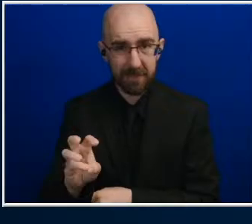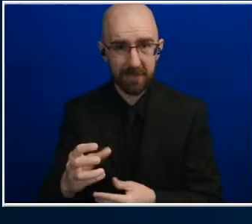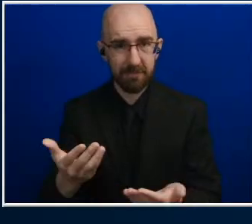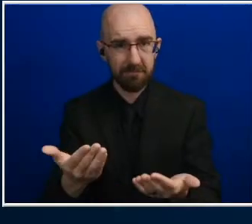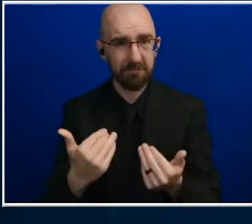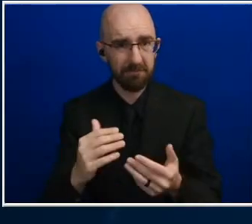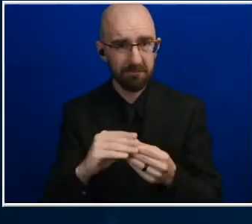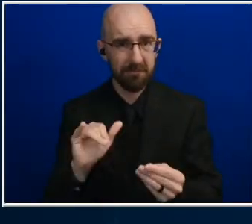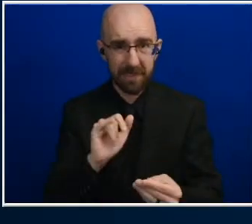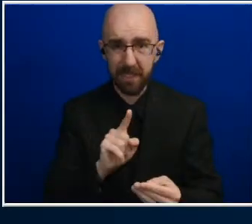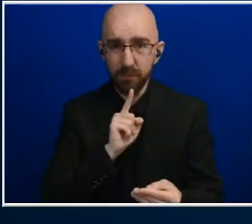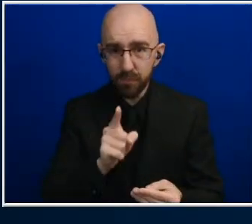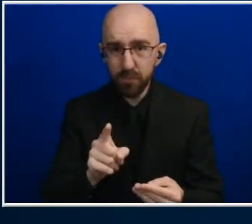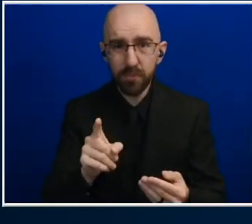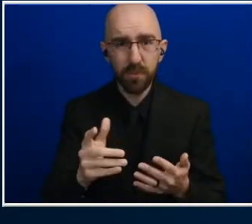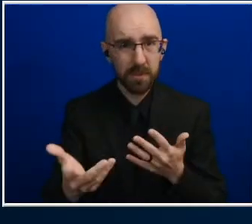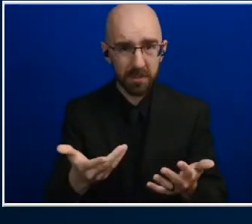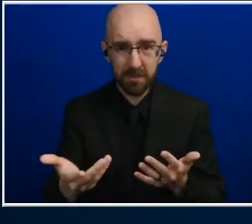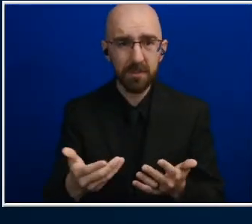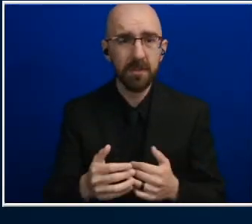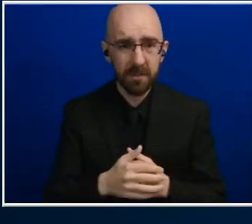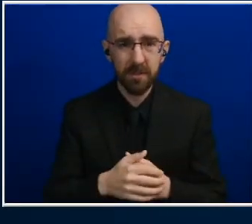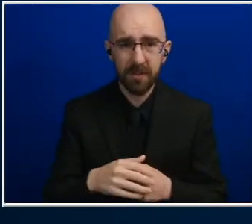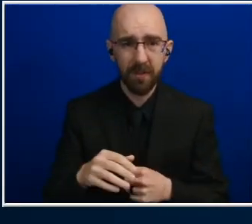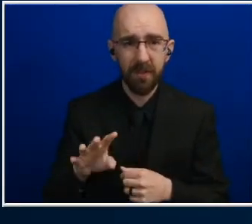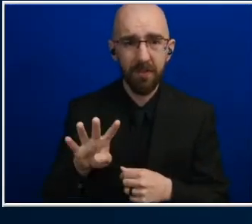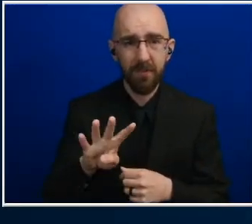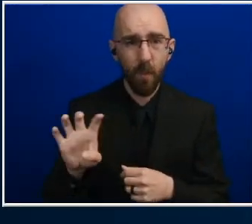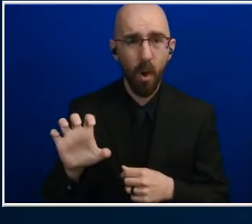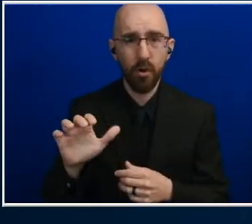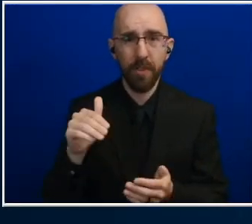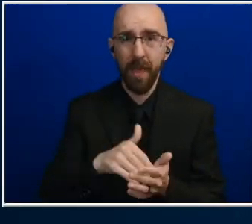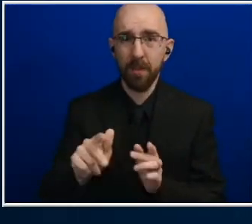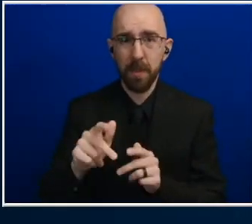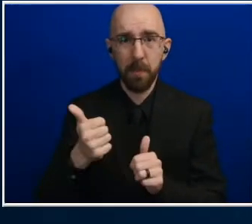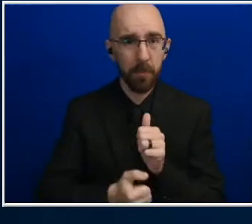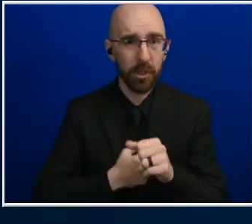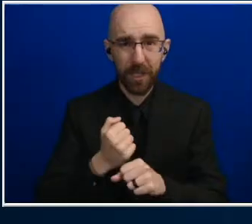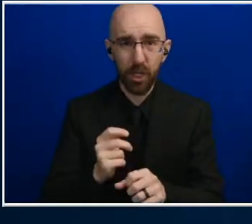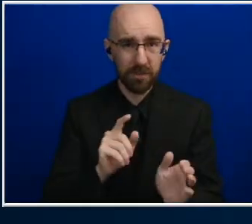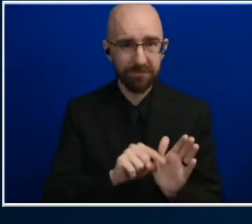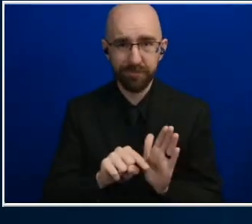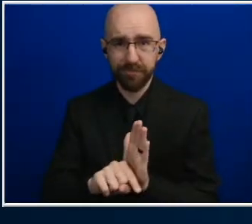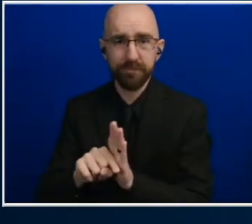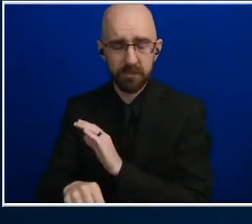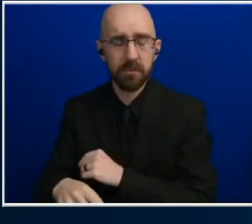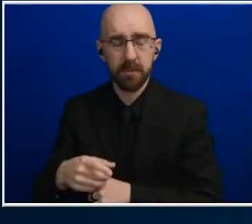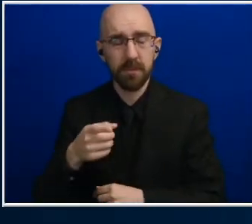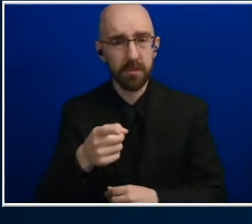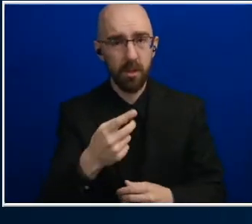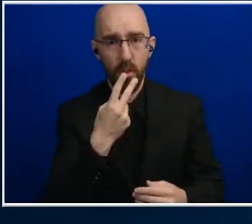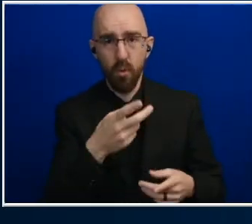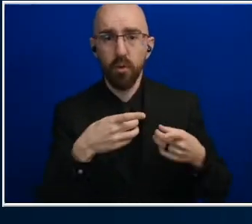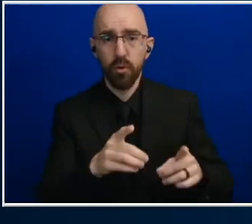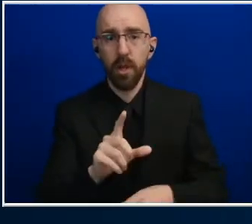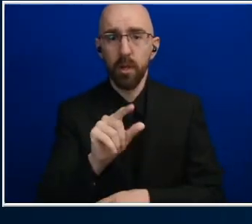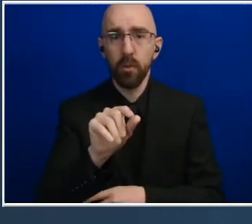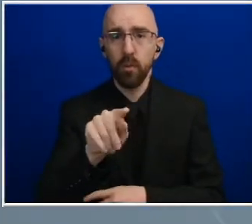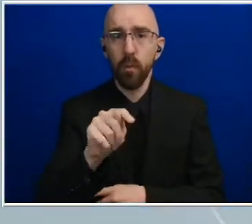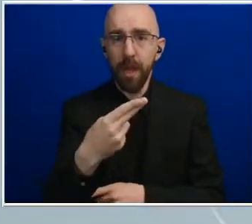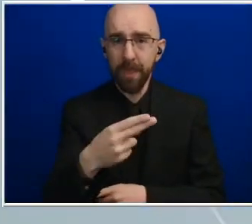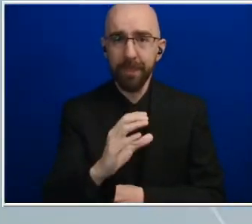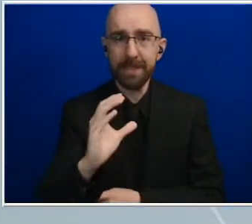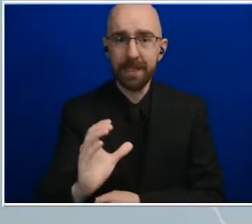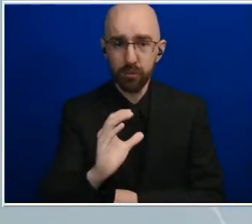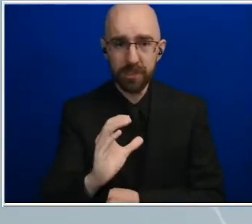true? Of course, it was killing 400,000 people a year back then. Yeah, it was true. In fact, if you look during the 20th century,